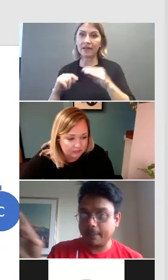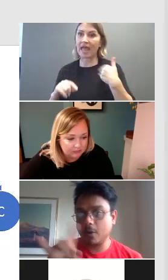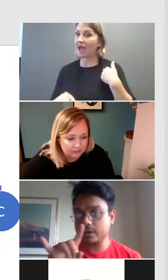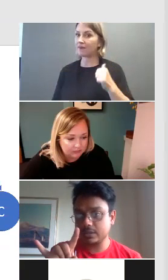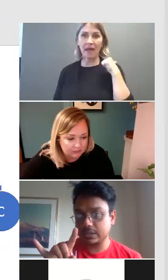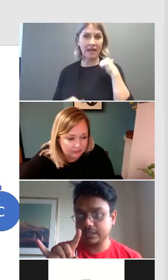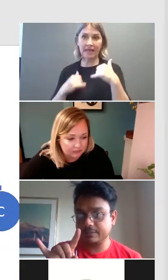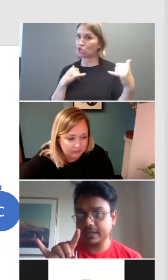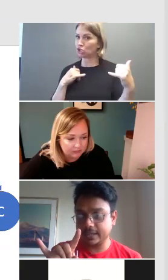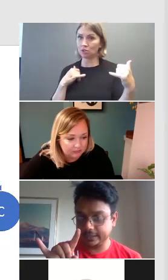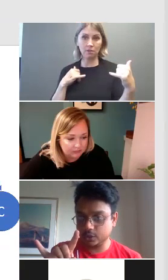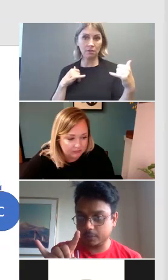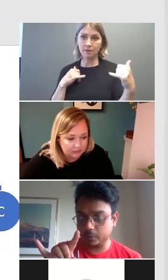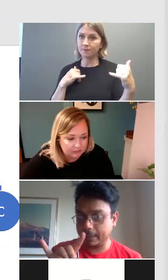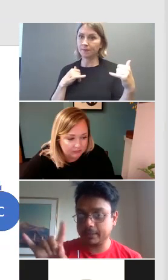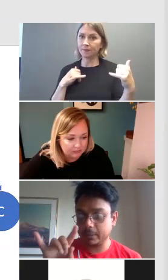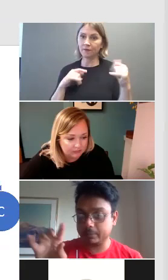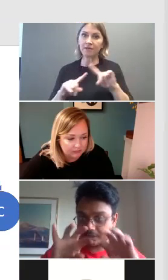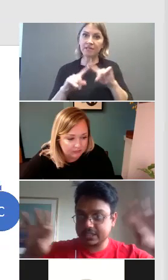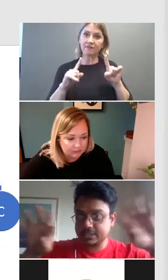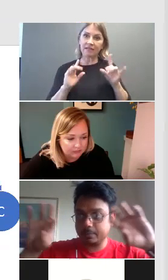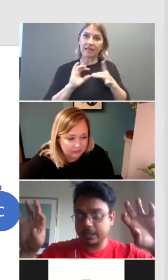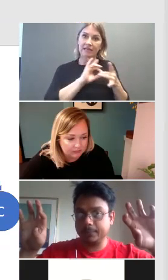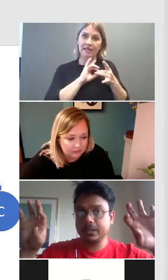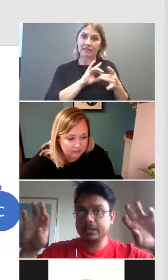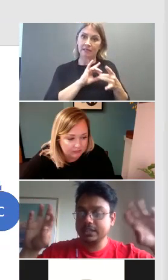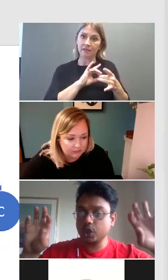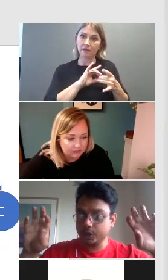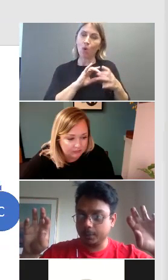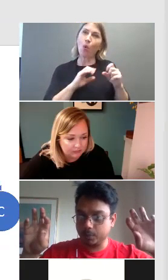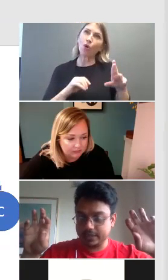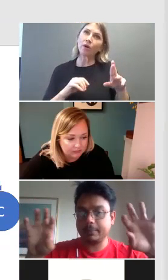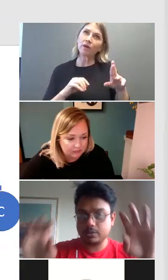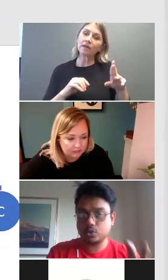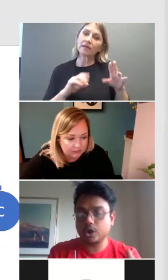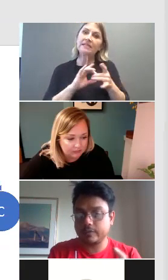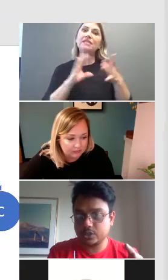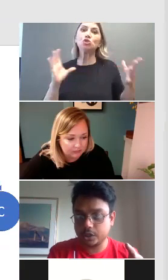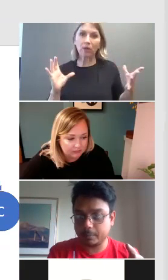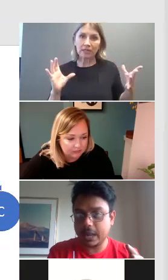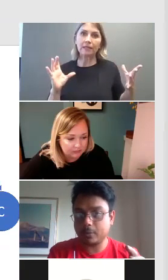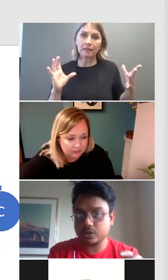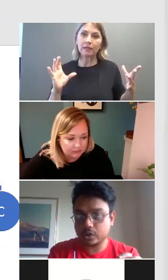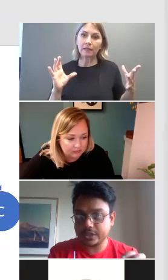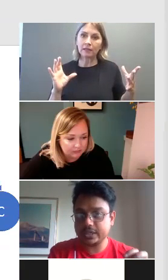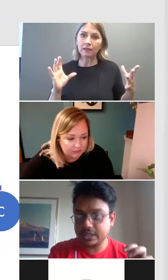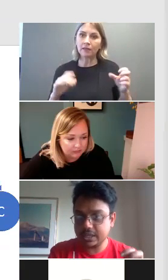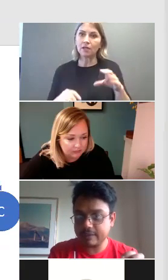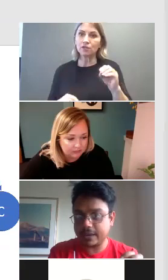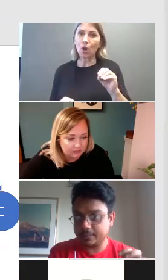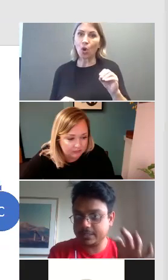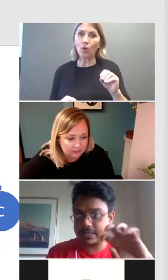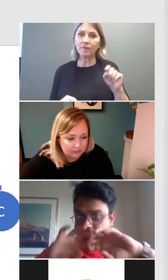edges among differently connected components. I mean, disjoint components. I mean, sort of disjoint component. I'm